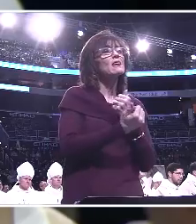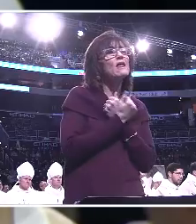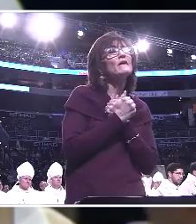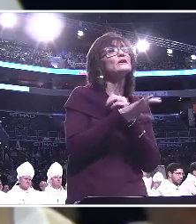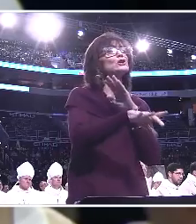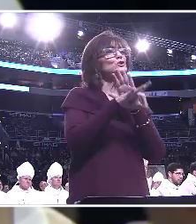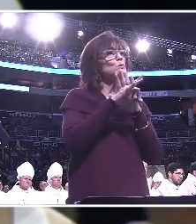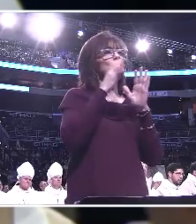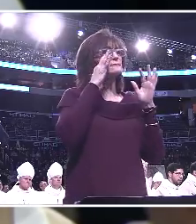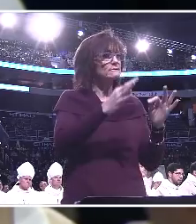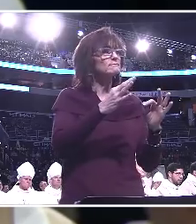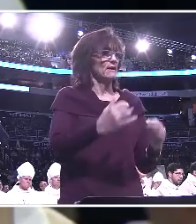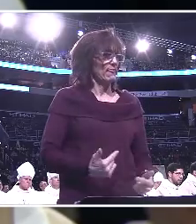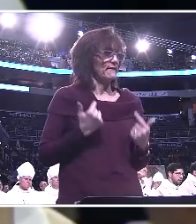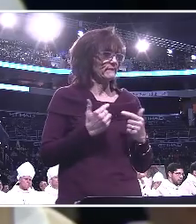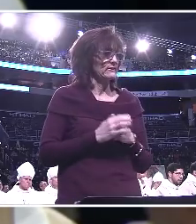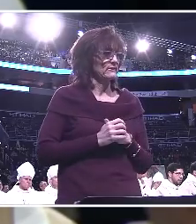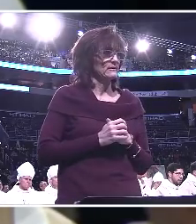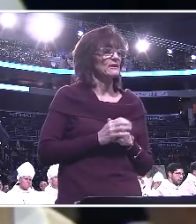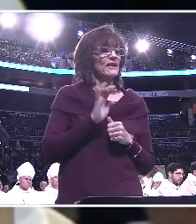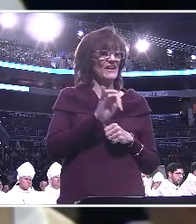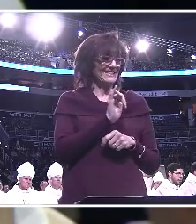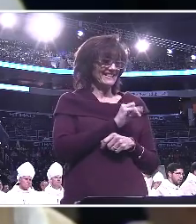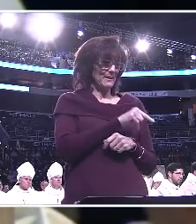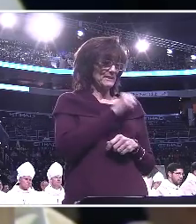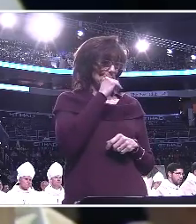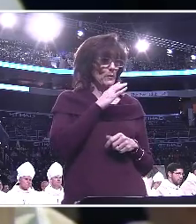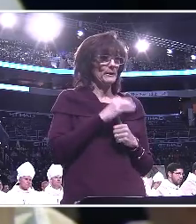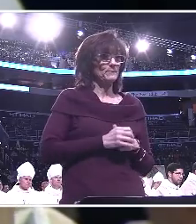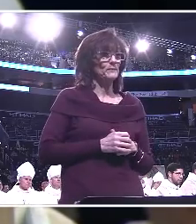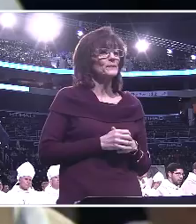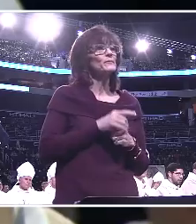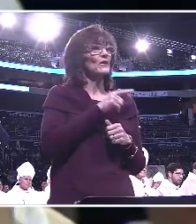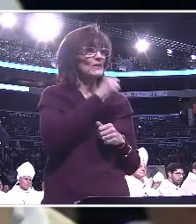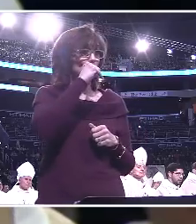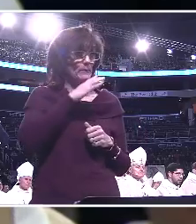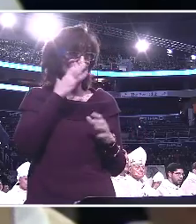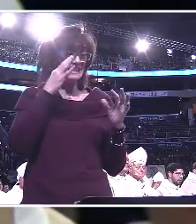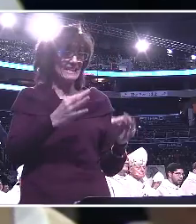life. And that's what this woman did. She decided that